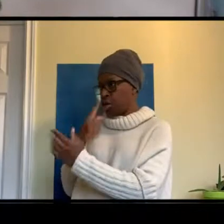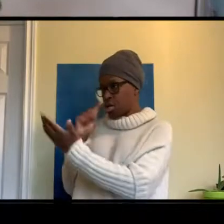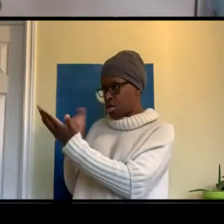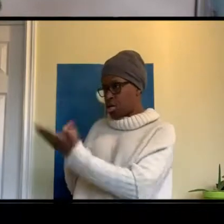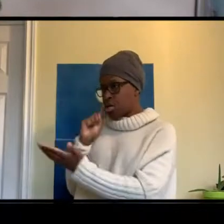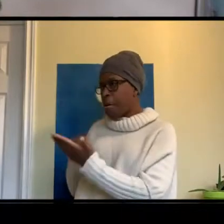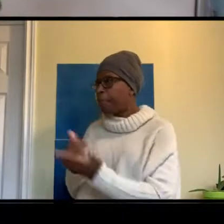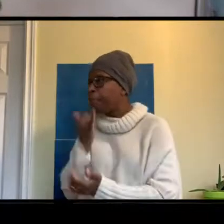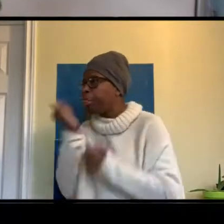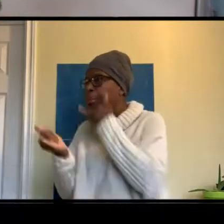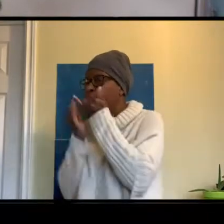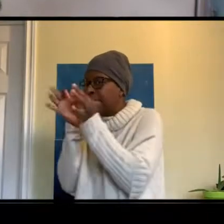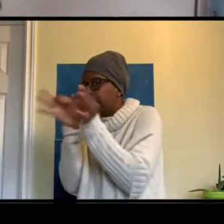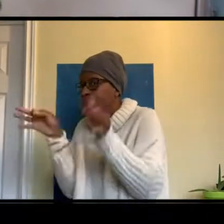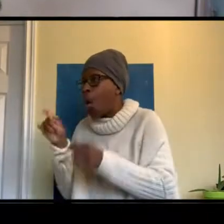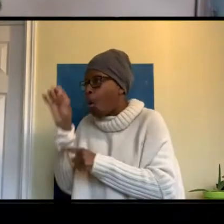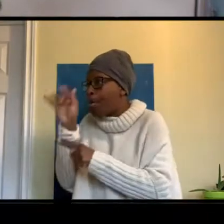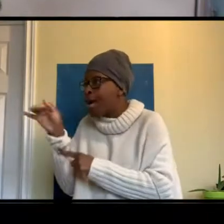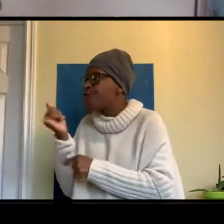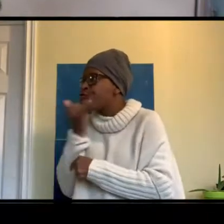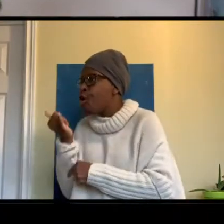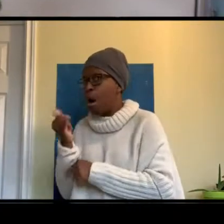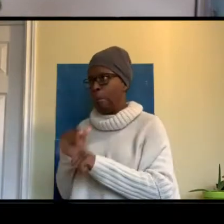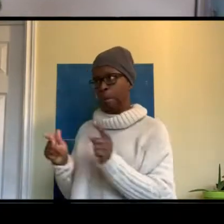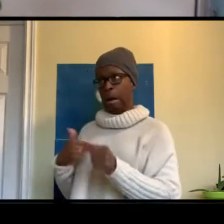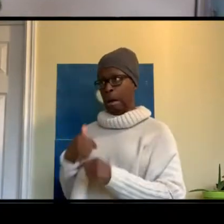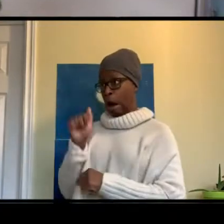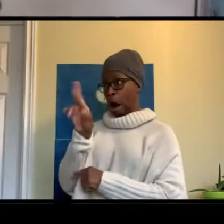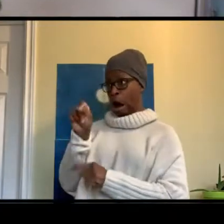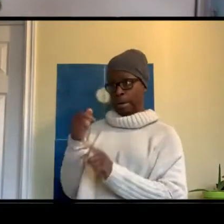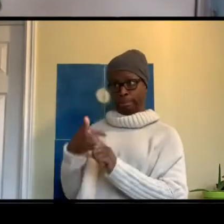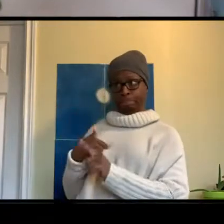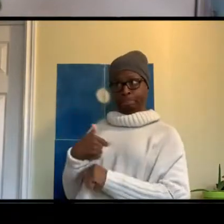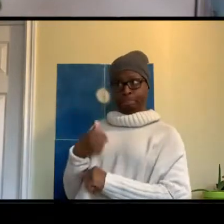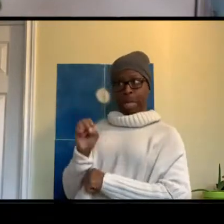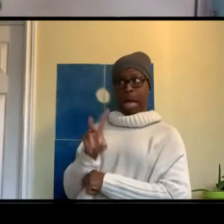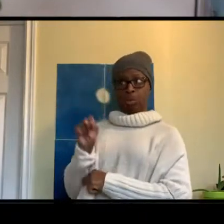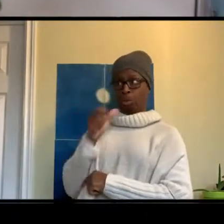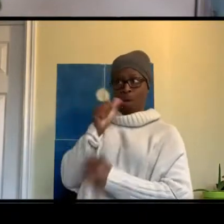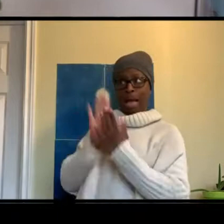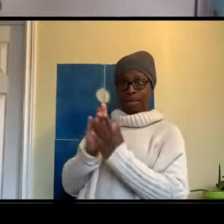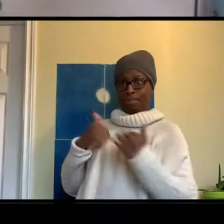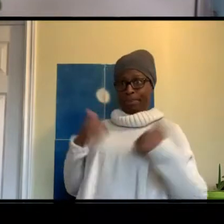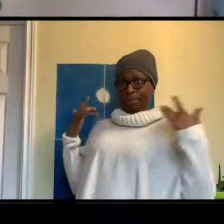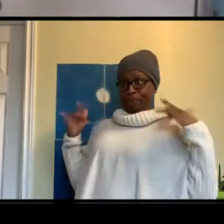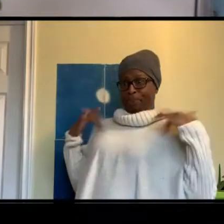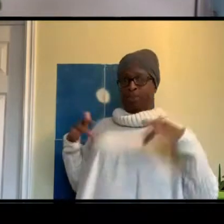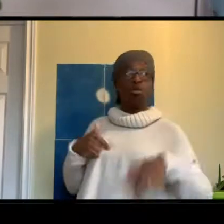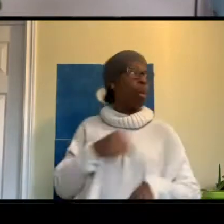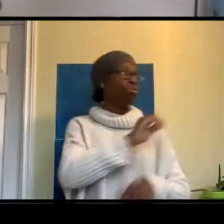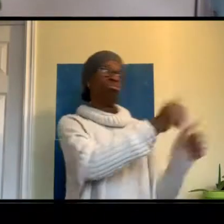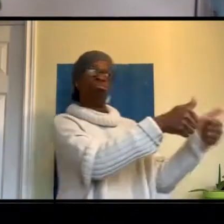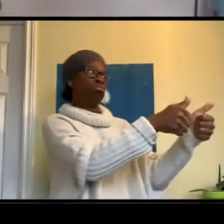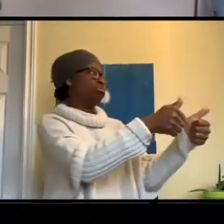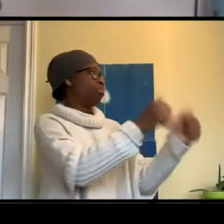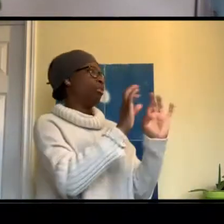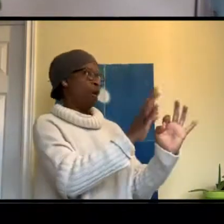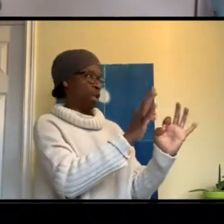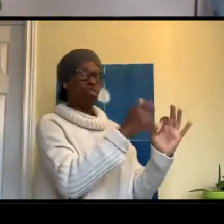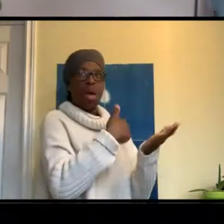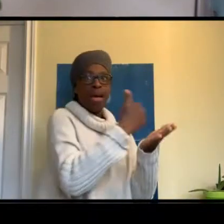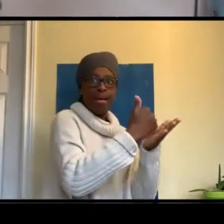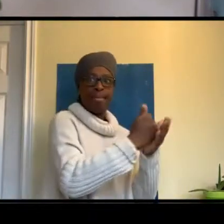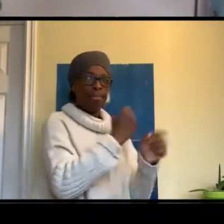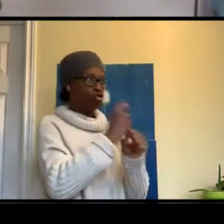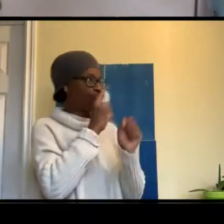to you, then it might not make sense to the jury. So I want to make sure that it makes sense to everyone.